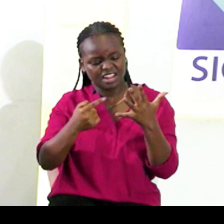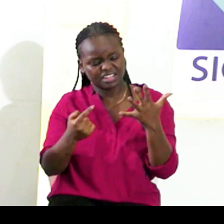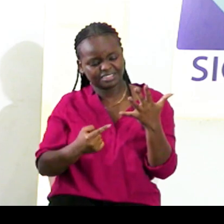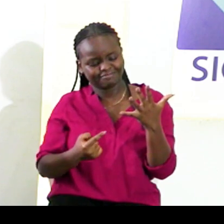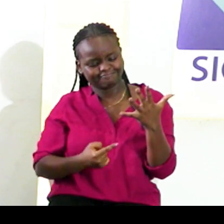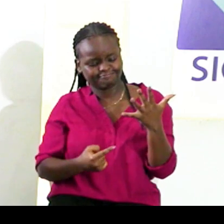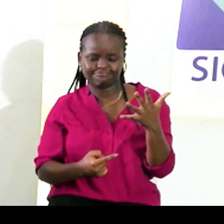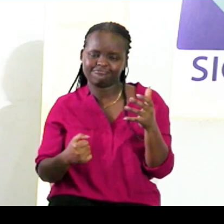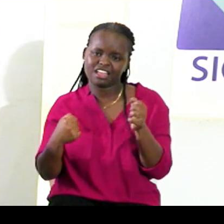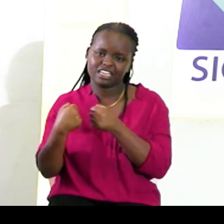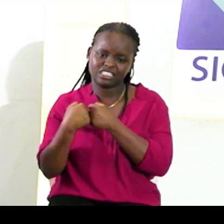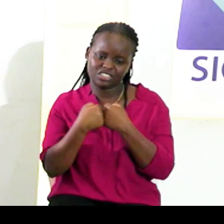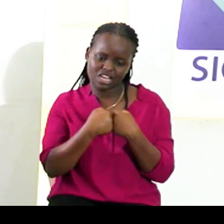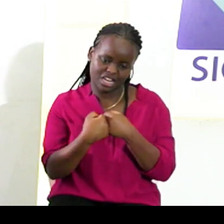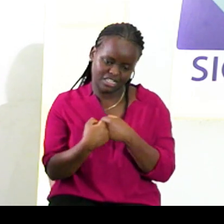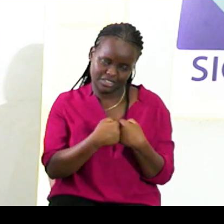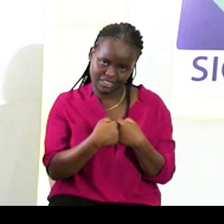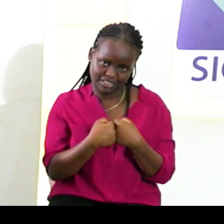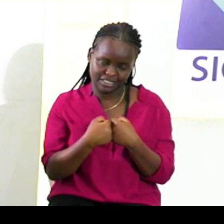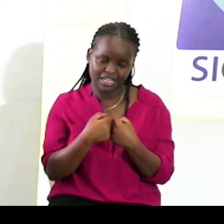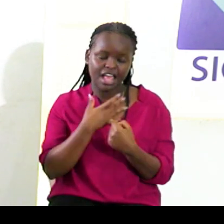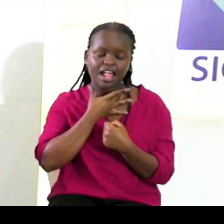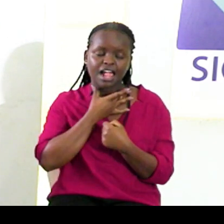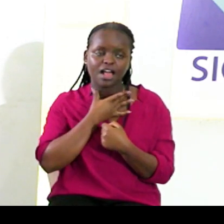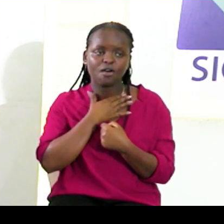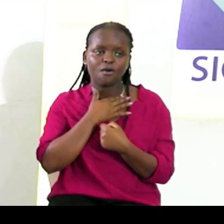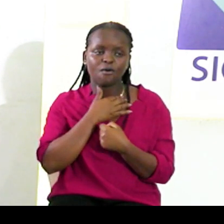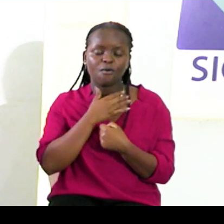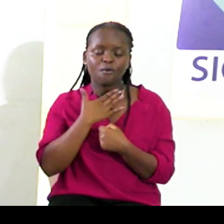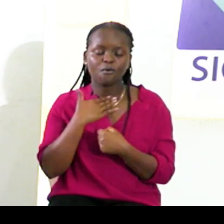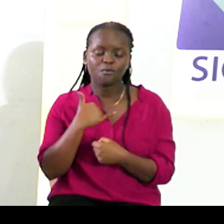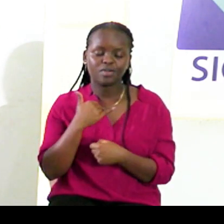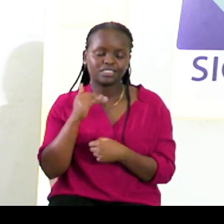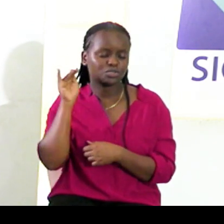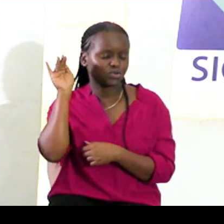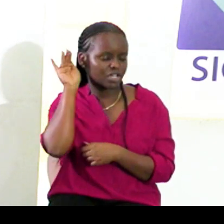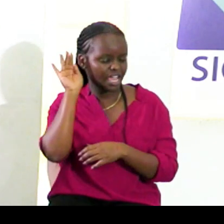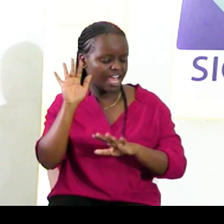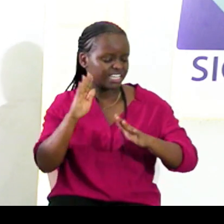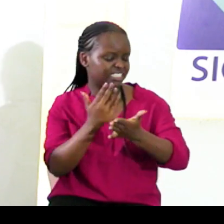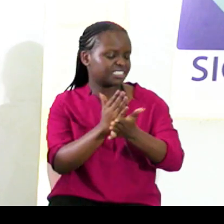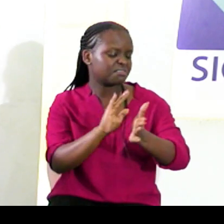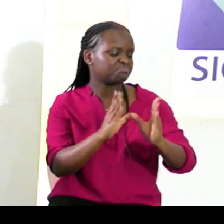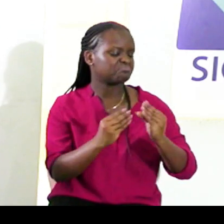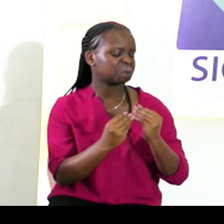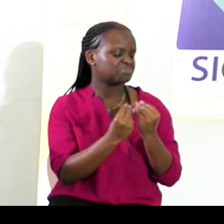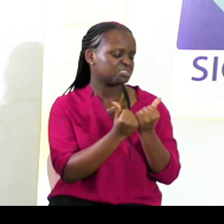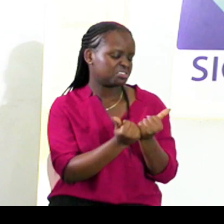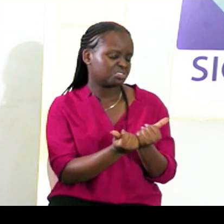and I'd like to hear some of the solutions that you